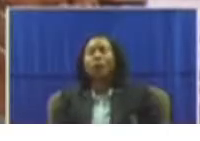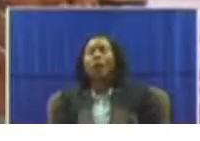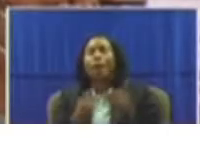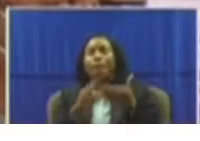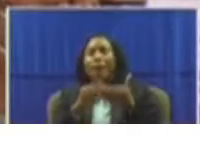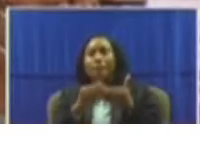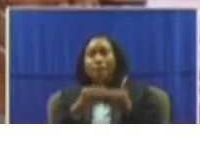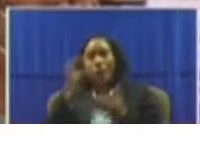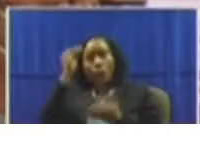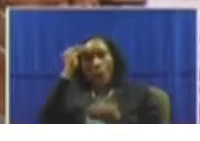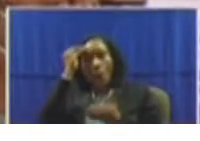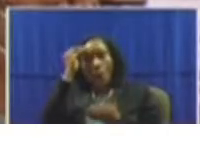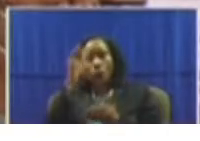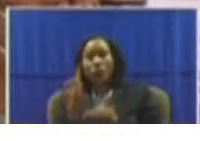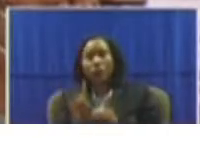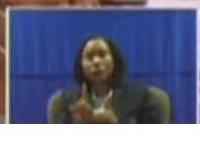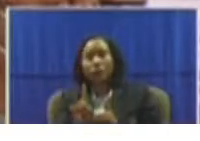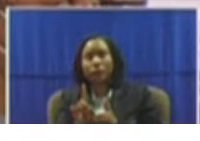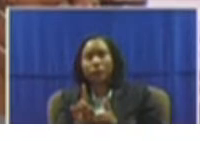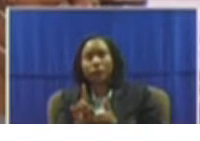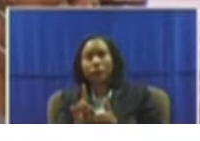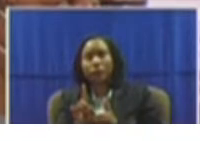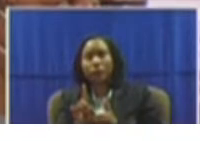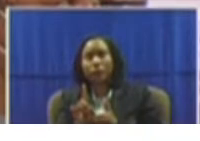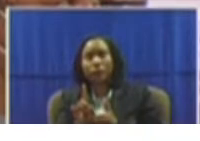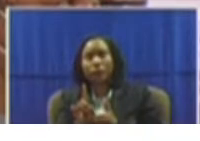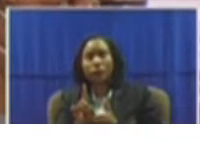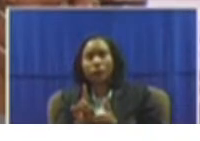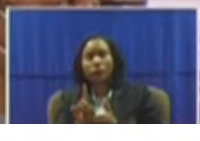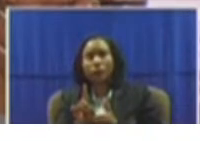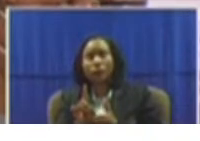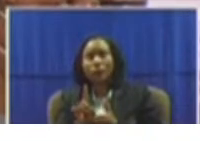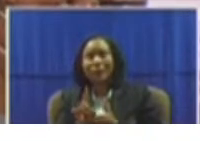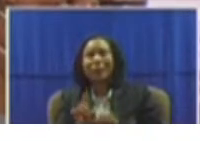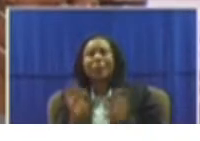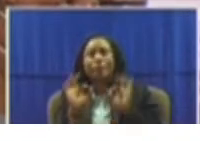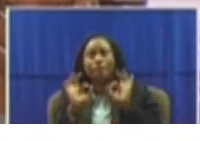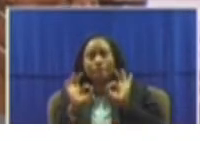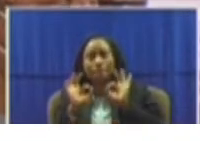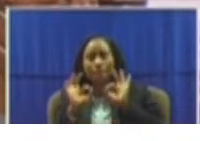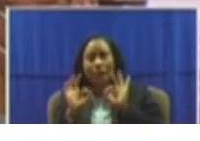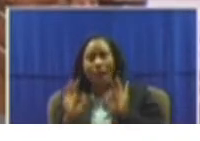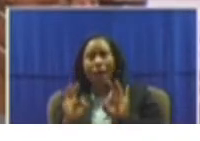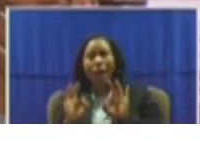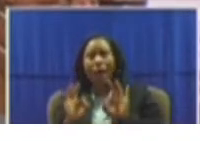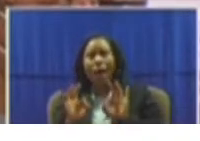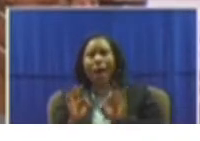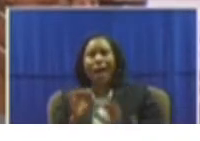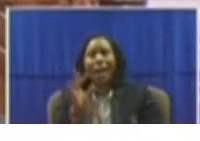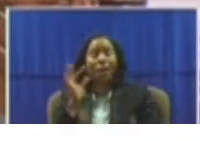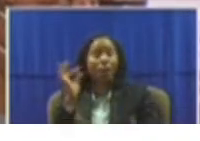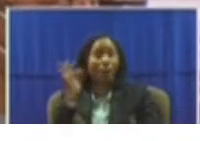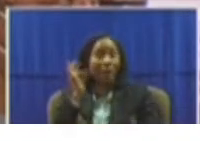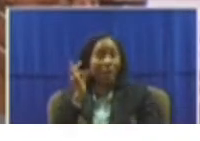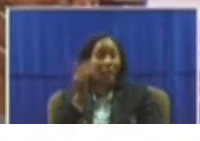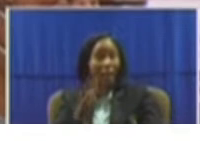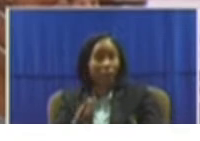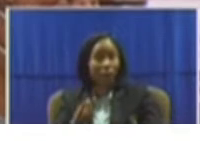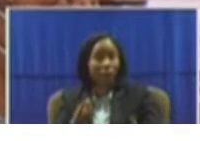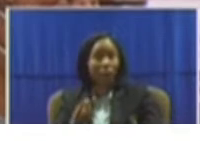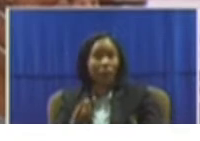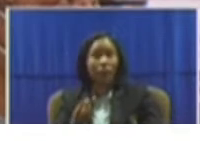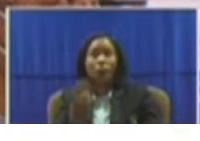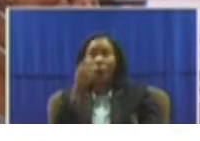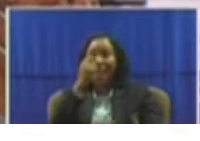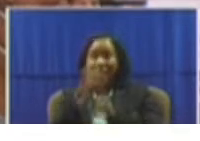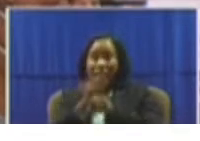knows that when he has substantial information, he needs to bring